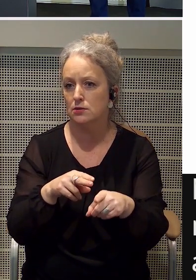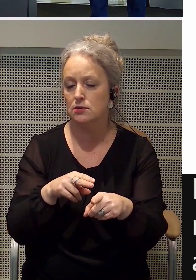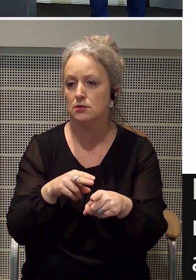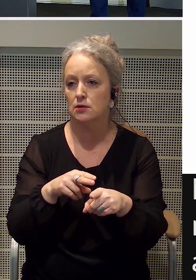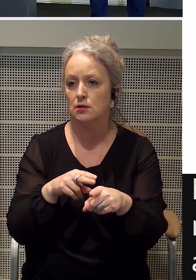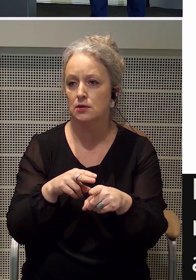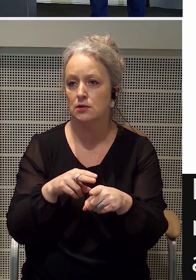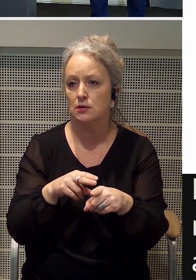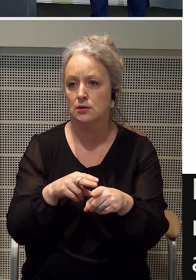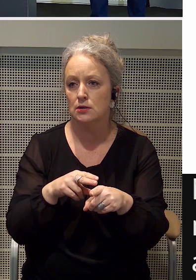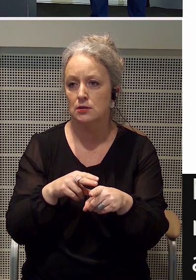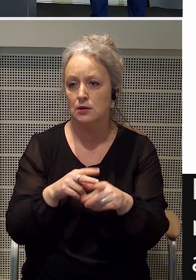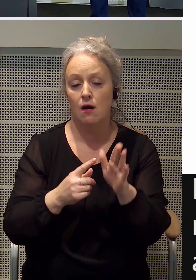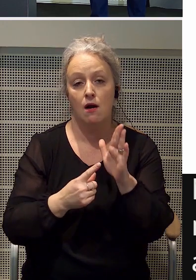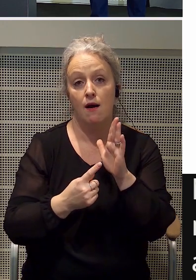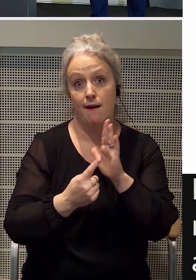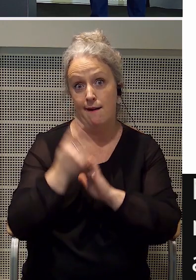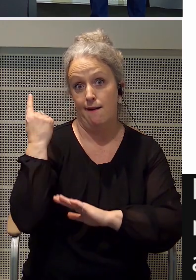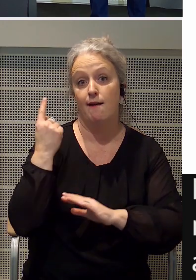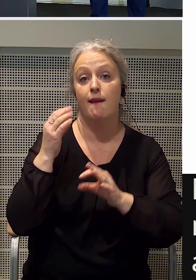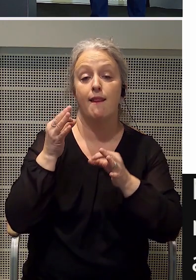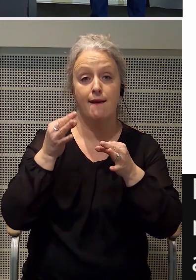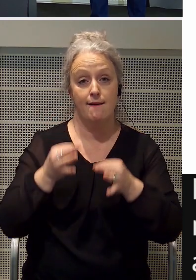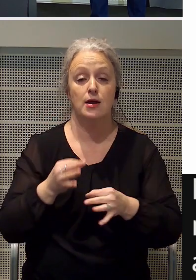so we do have a ruling from the